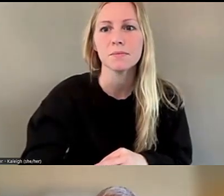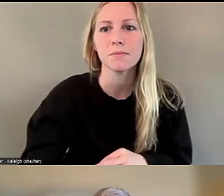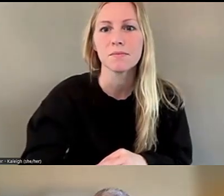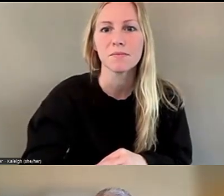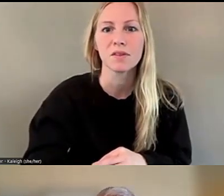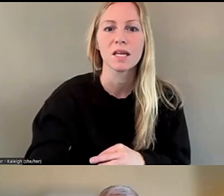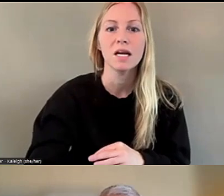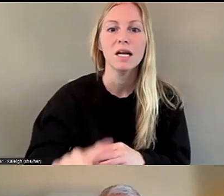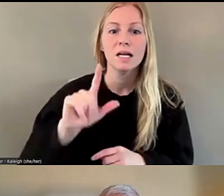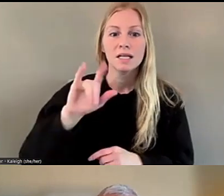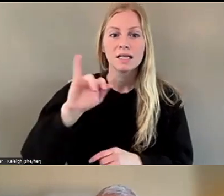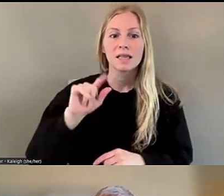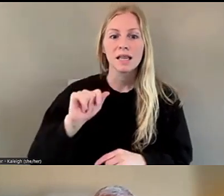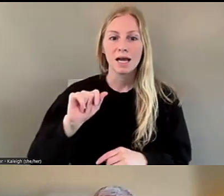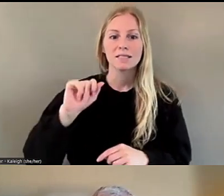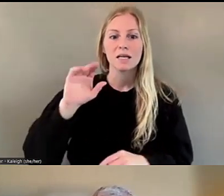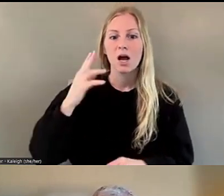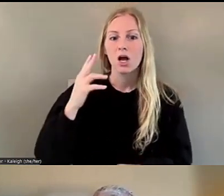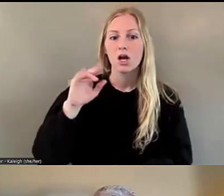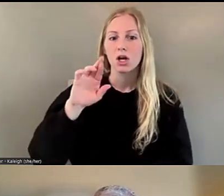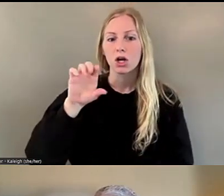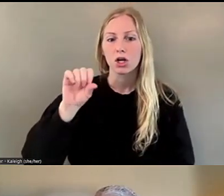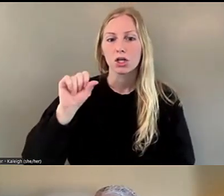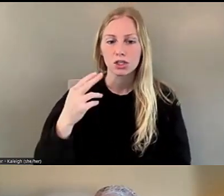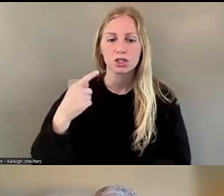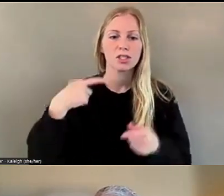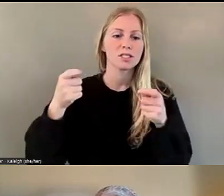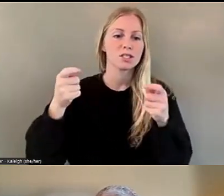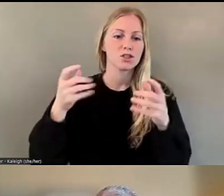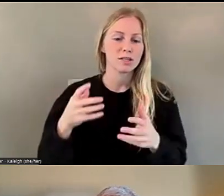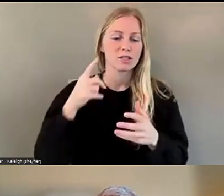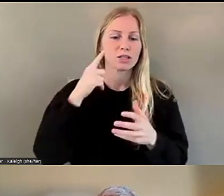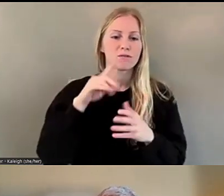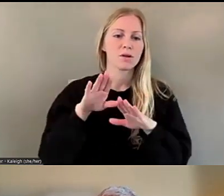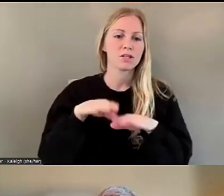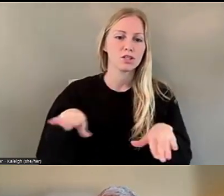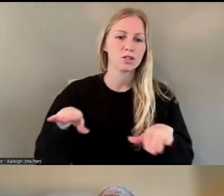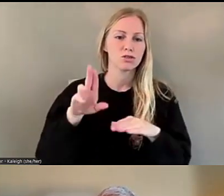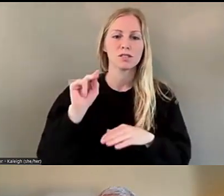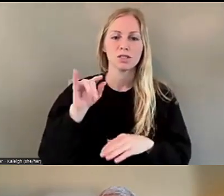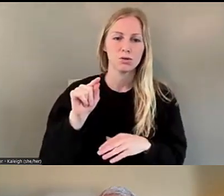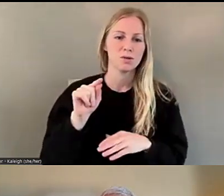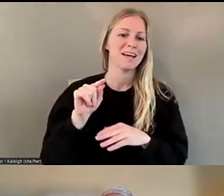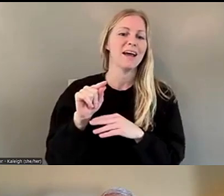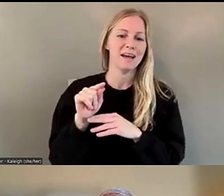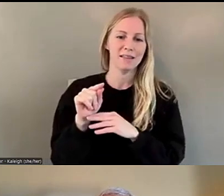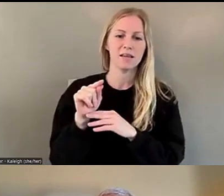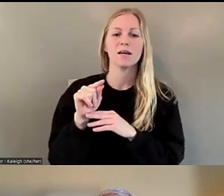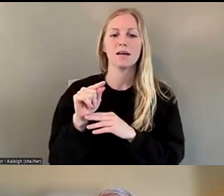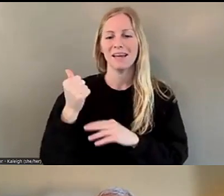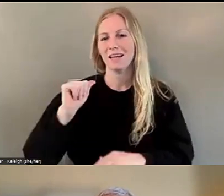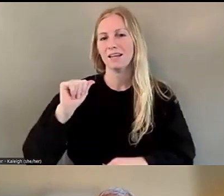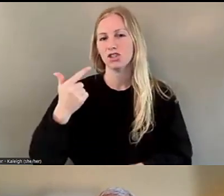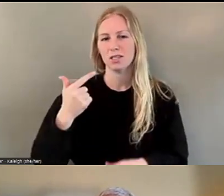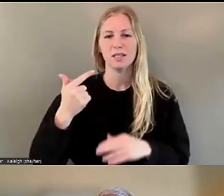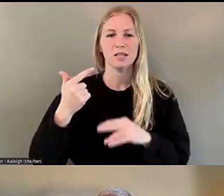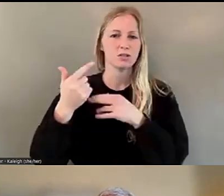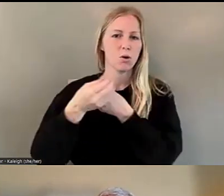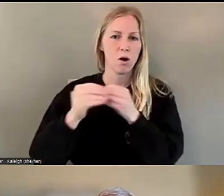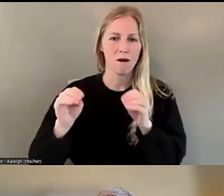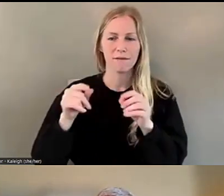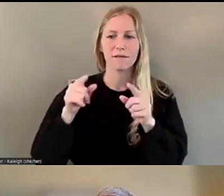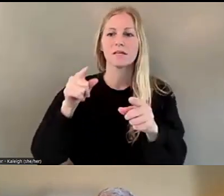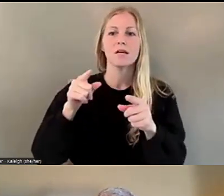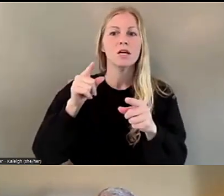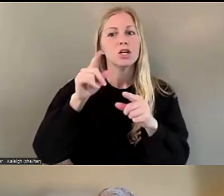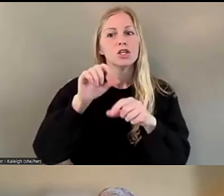Hirsch is the director of the Children's Justice Unit at the Massachusetts Attorney General's Office, where she works to advance justice and